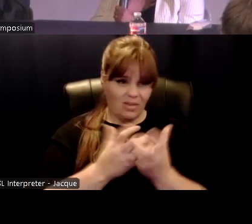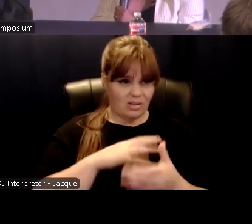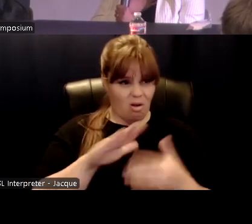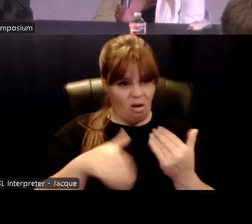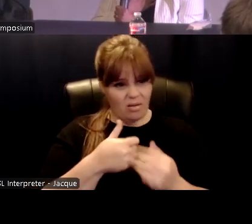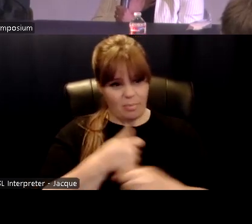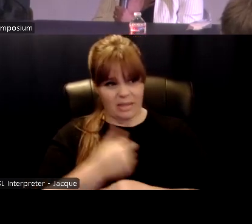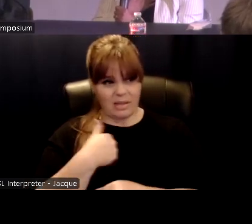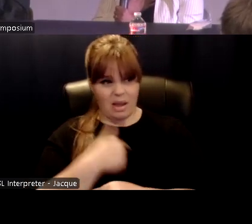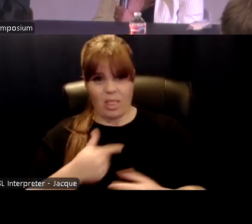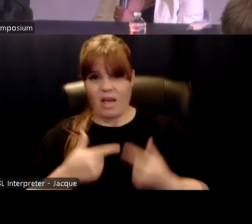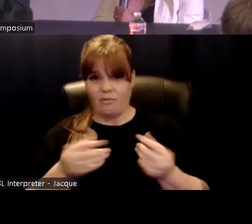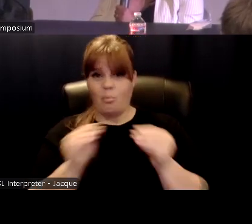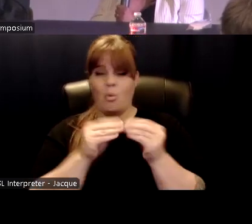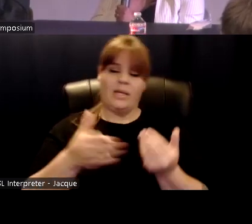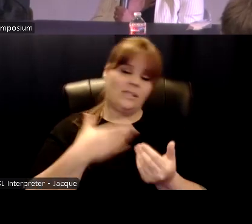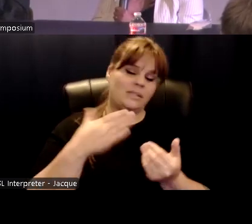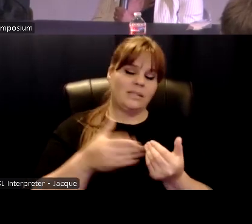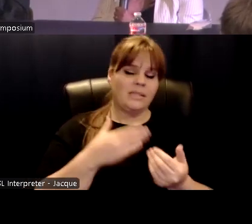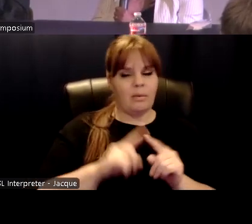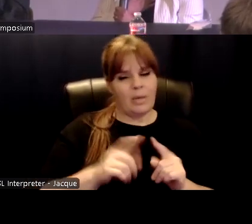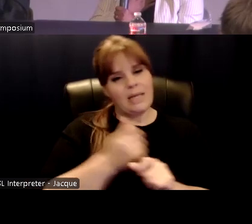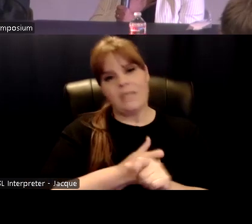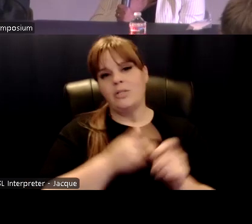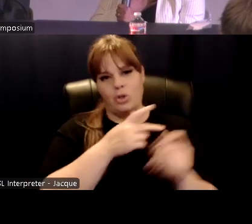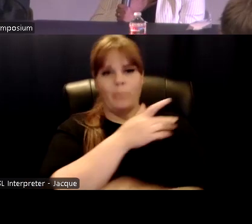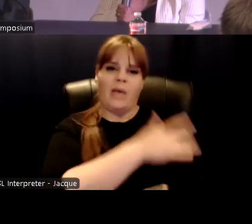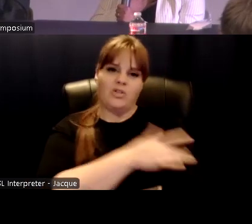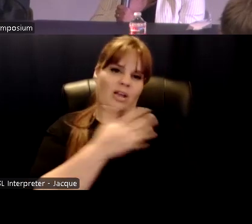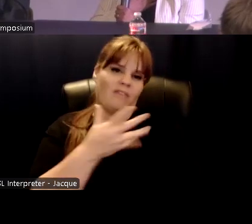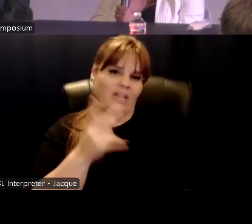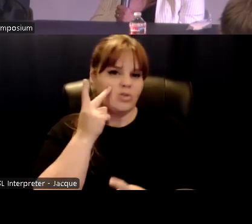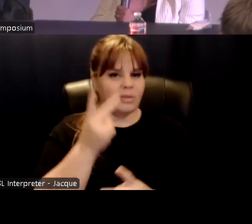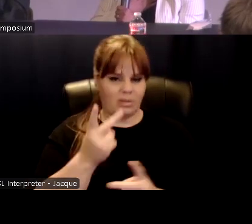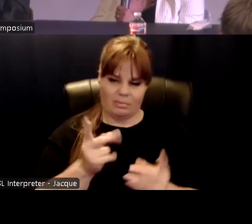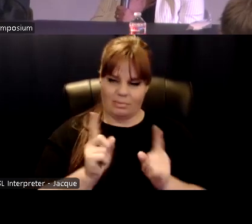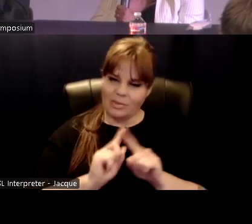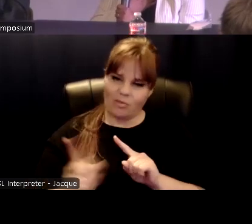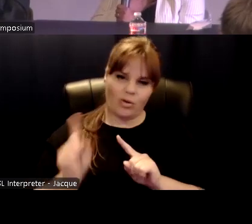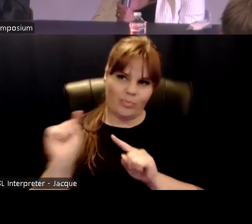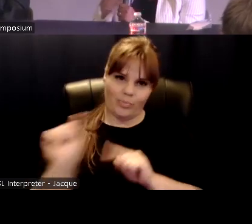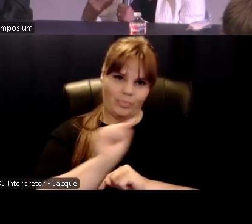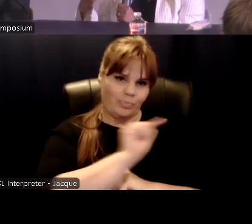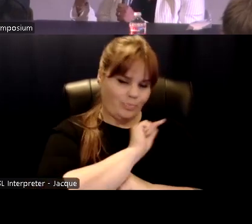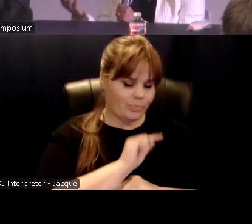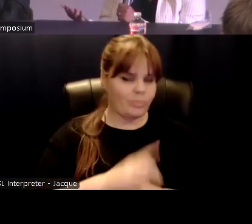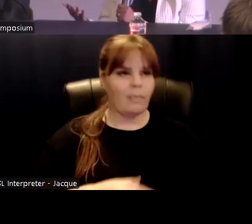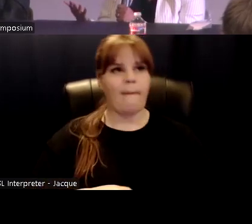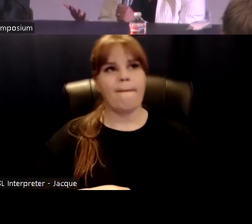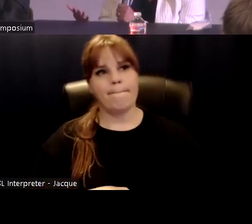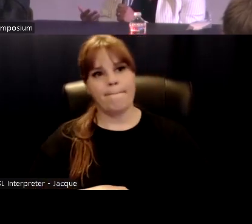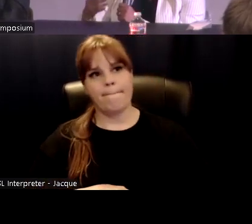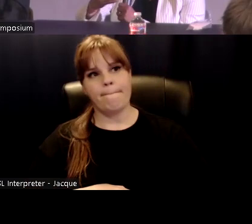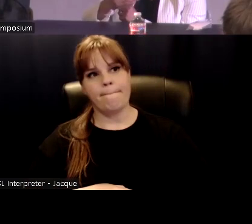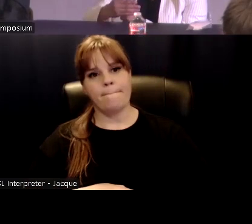But each patient that I've seen has been different. And so each patient has their own